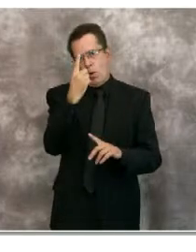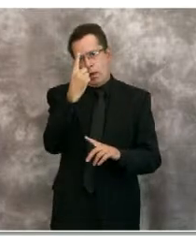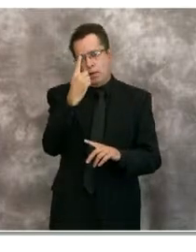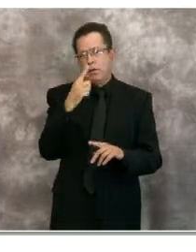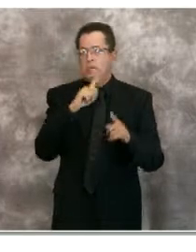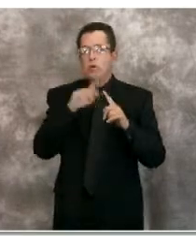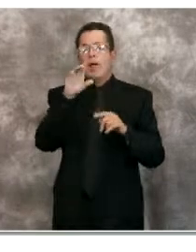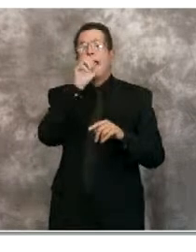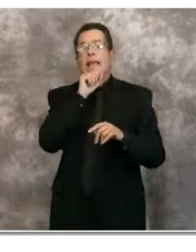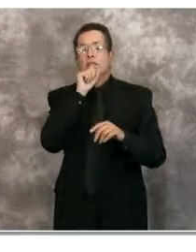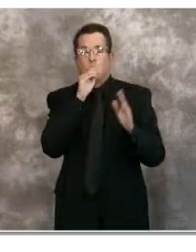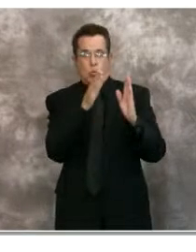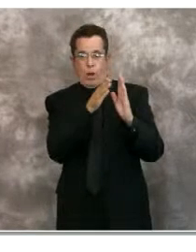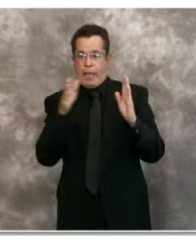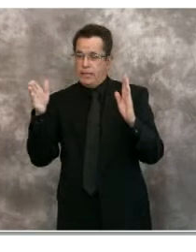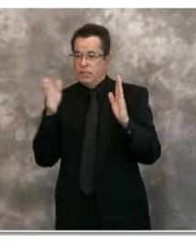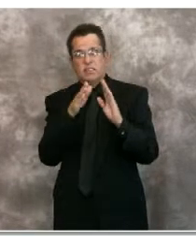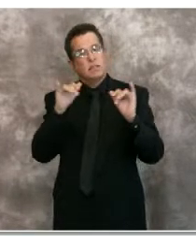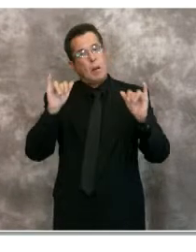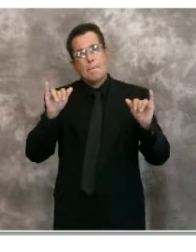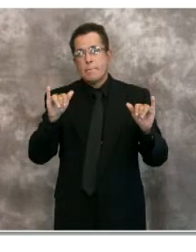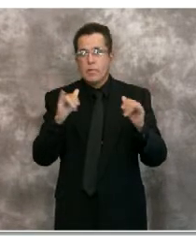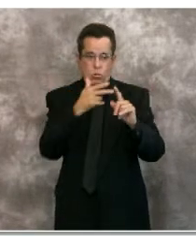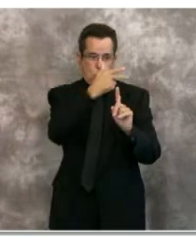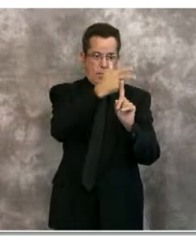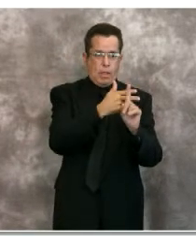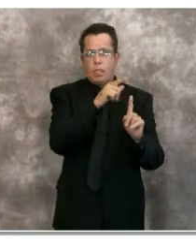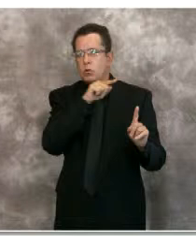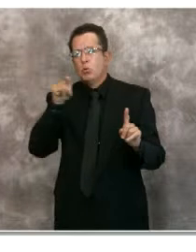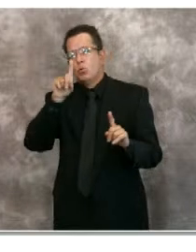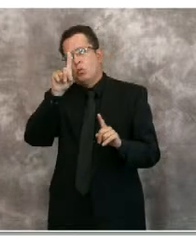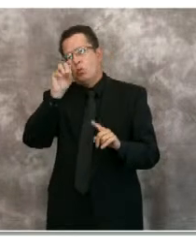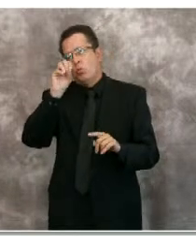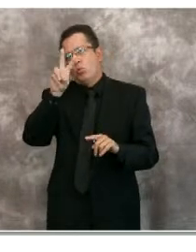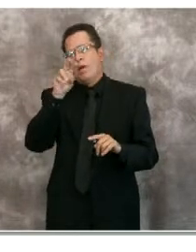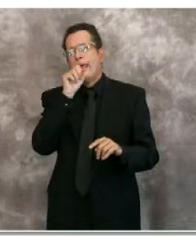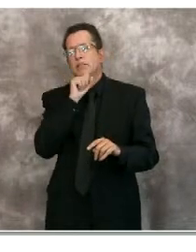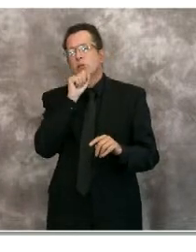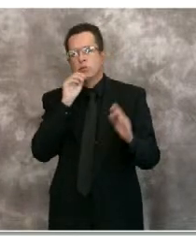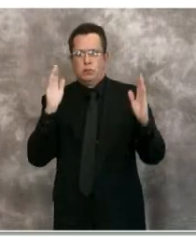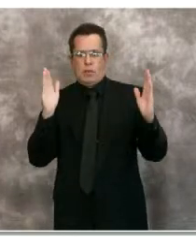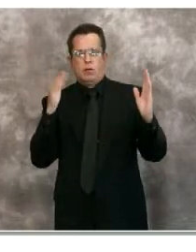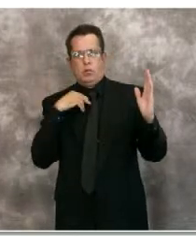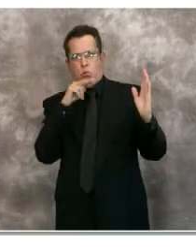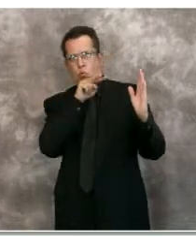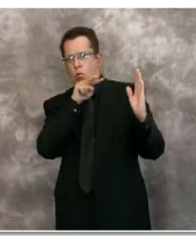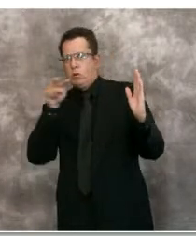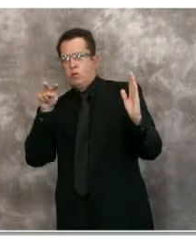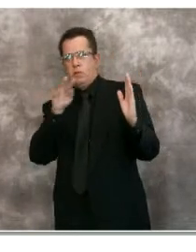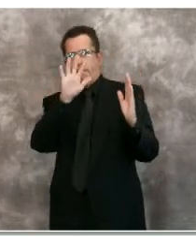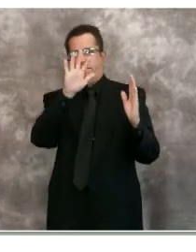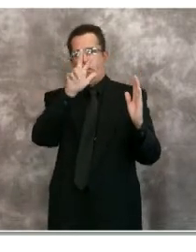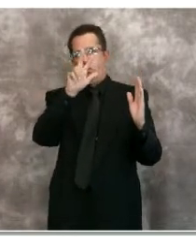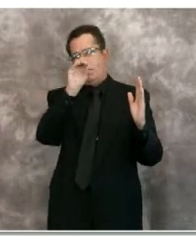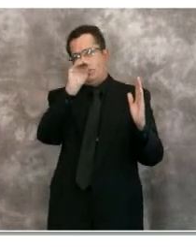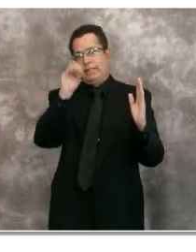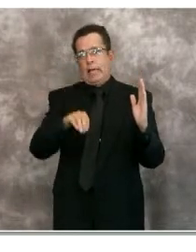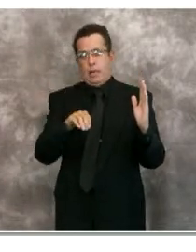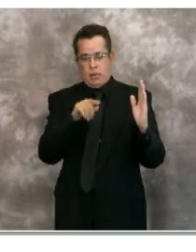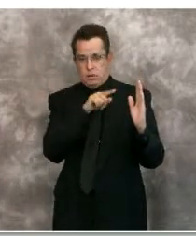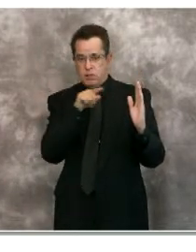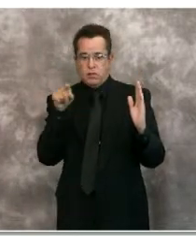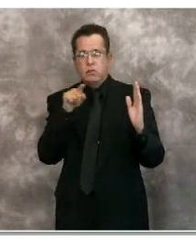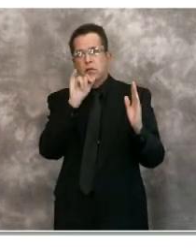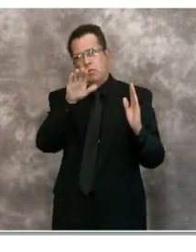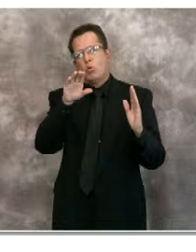range for all of the cases remains the same, 3 months to 102 years of age. 53% of the total number of cases are between